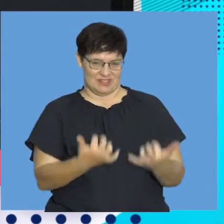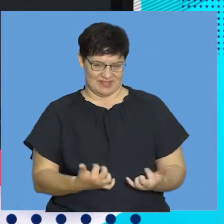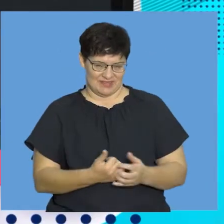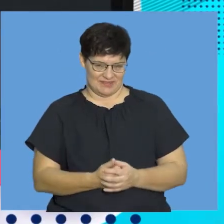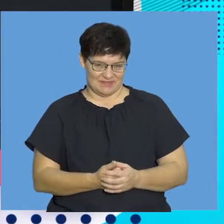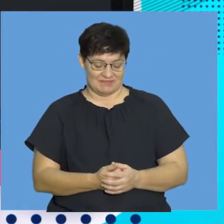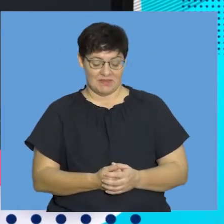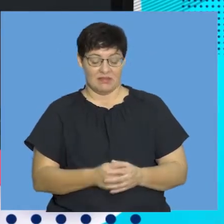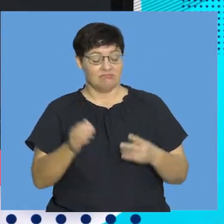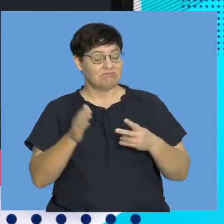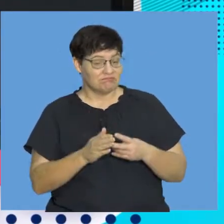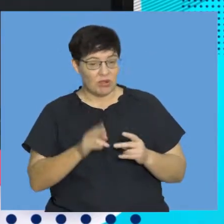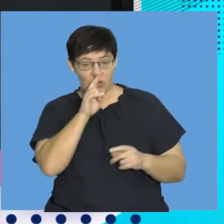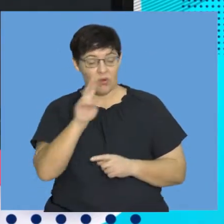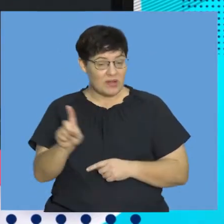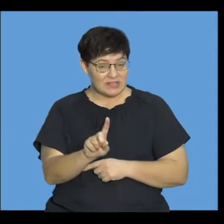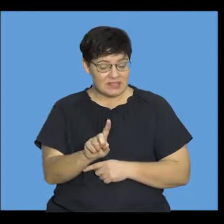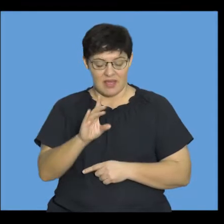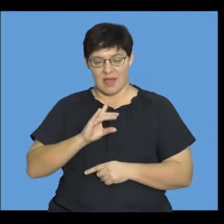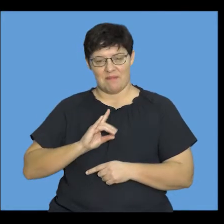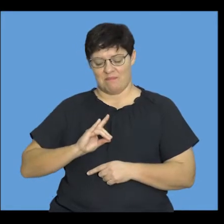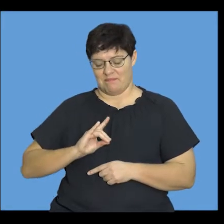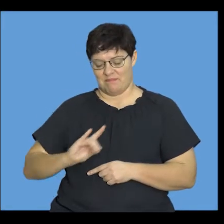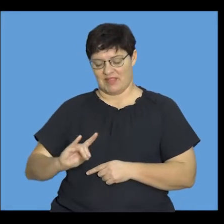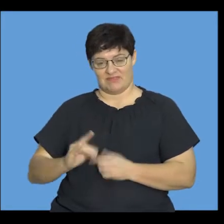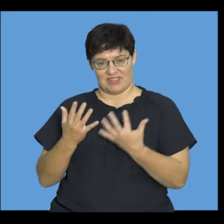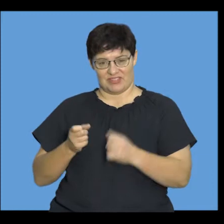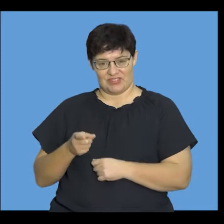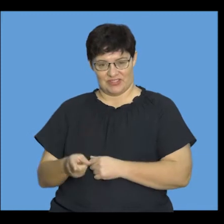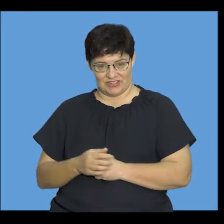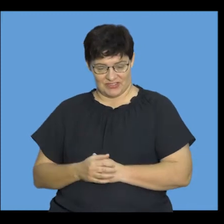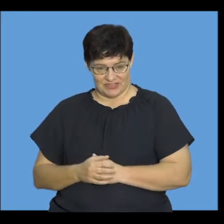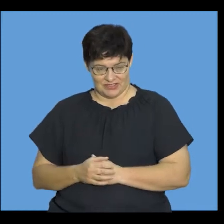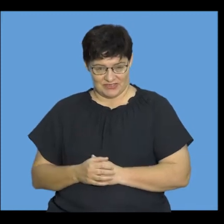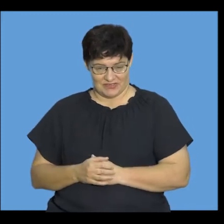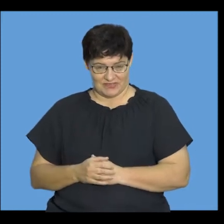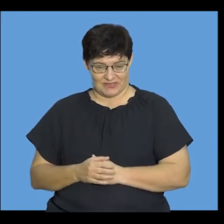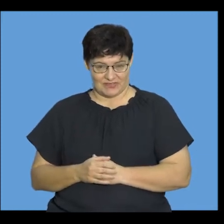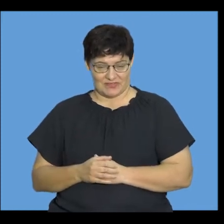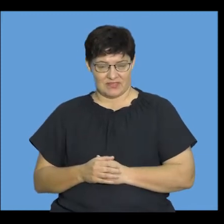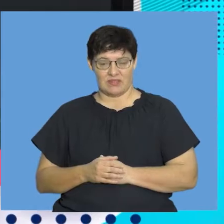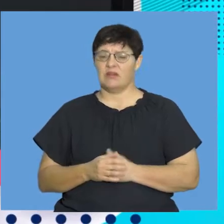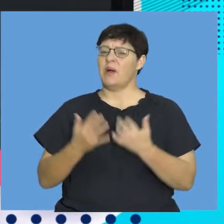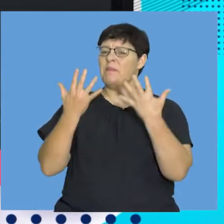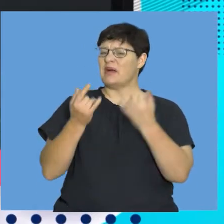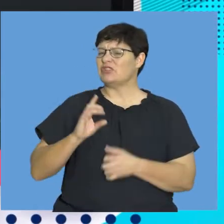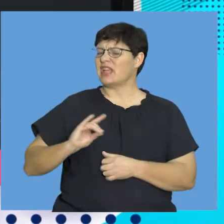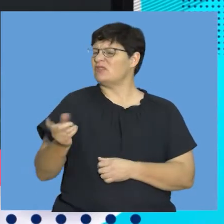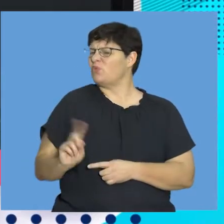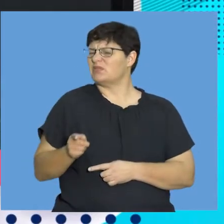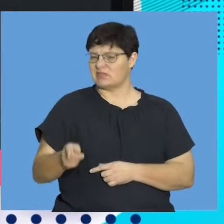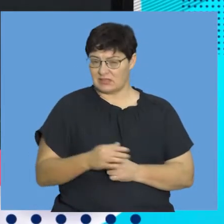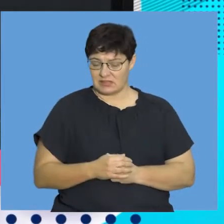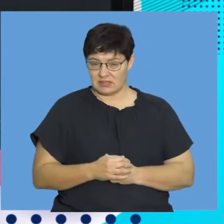now to, yes, a cash budget. What is a cash budget? Now remember,